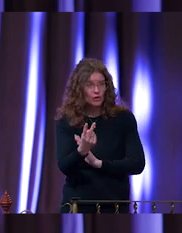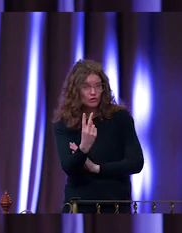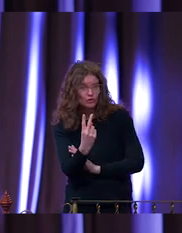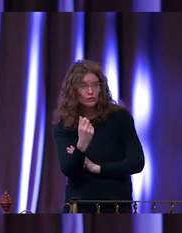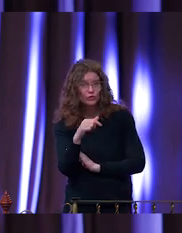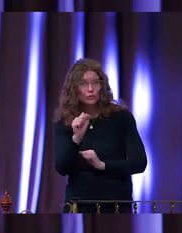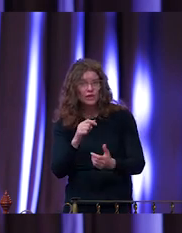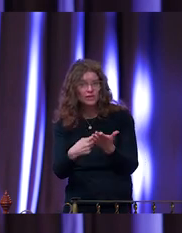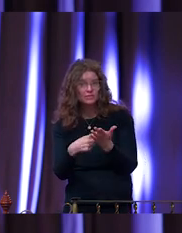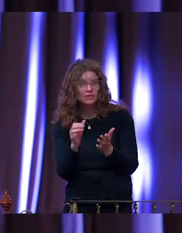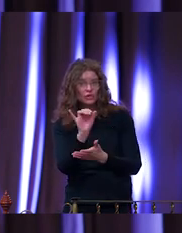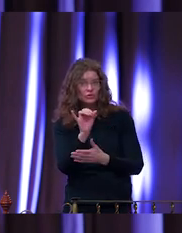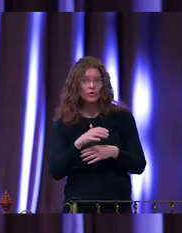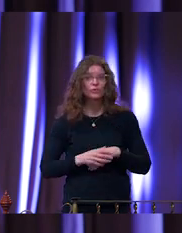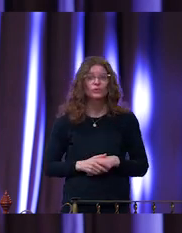could address as well?